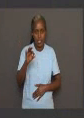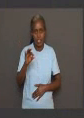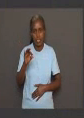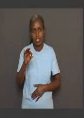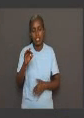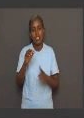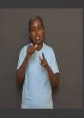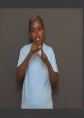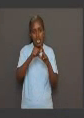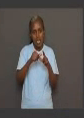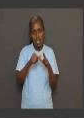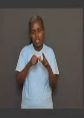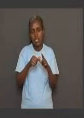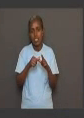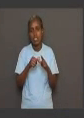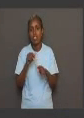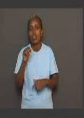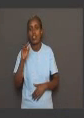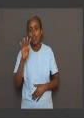reference angle for